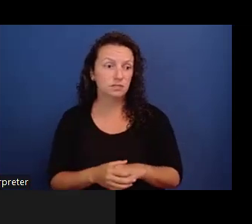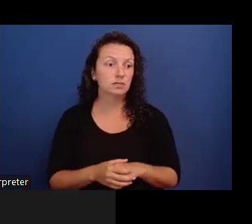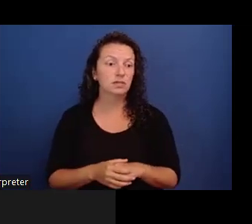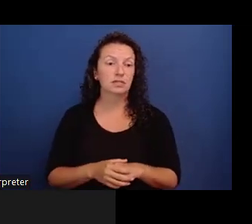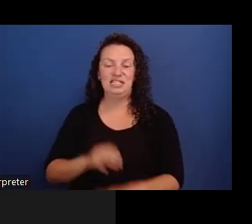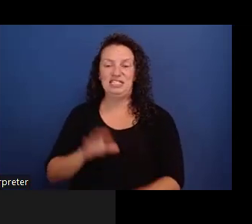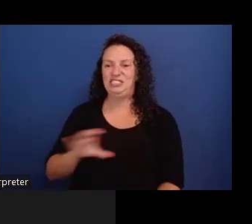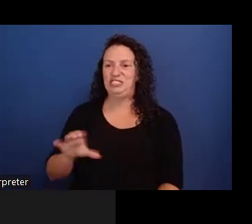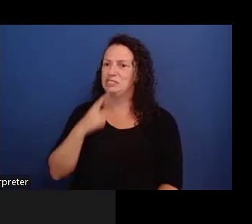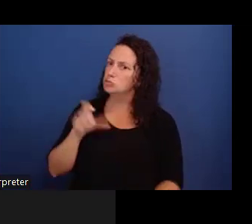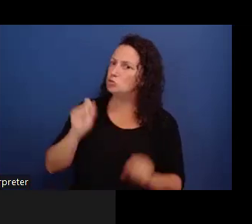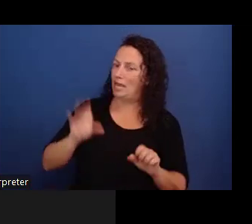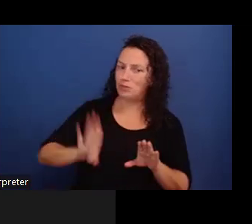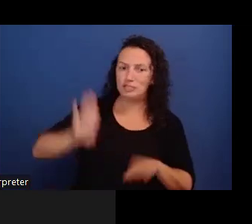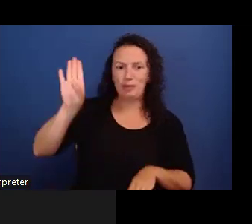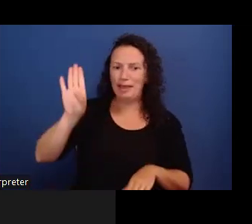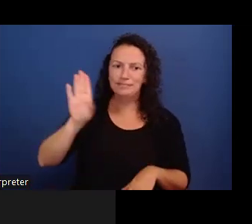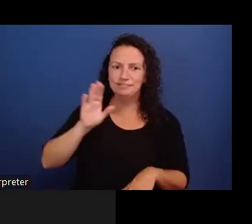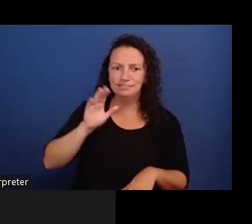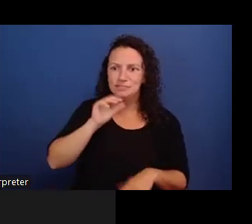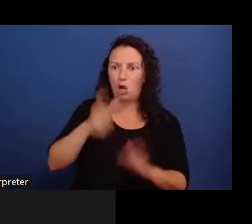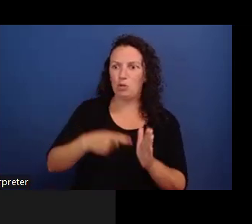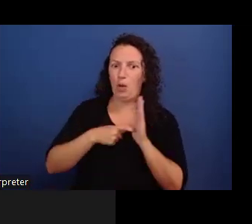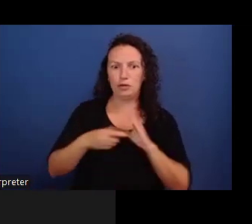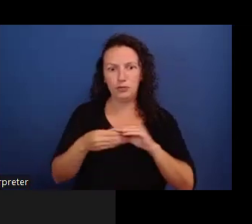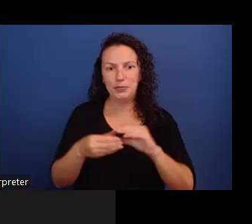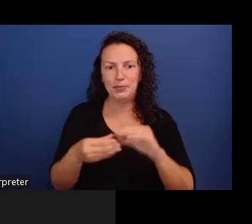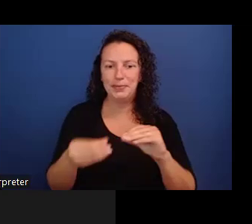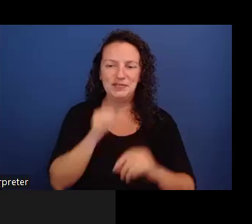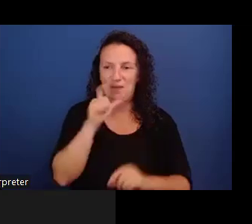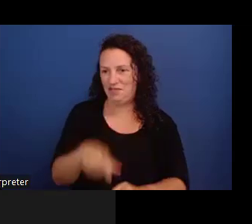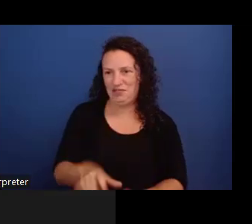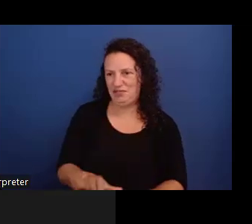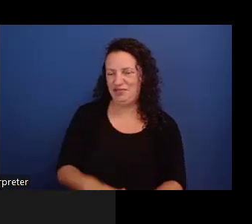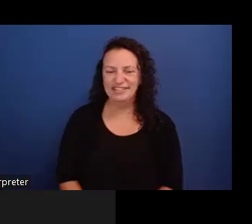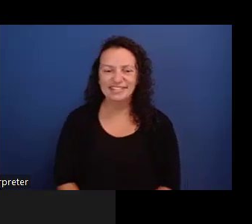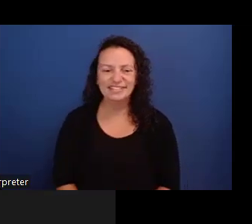won't ask you to Yes, you don't have to speak. speak. Yeah.